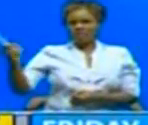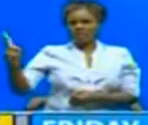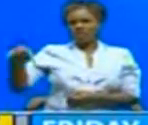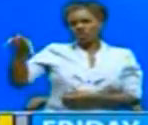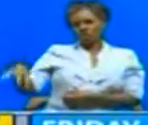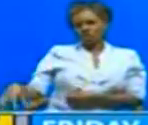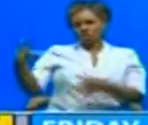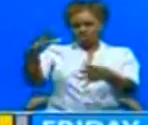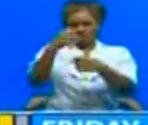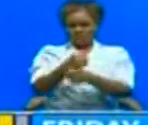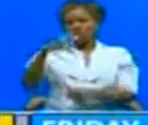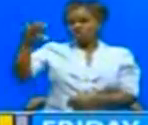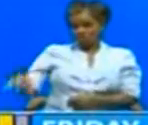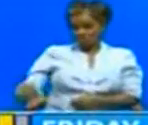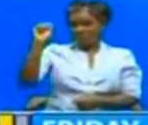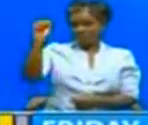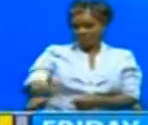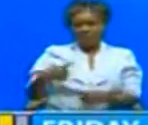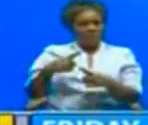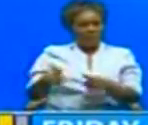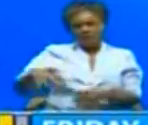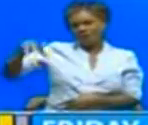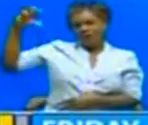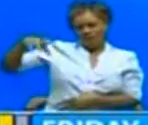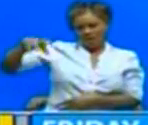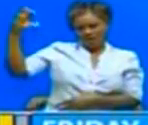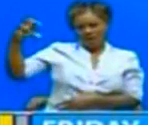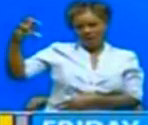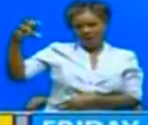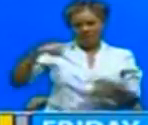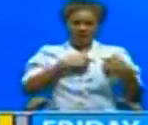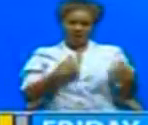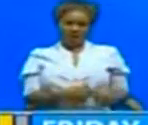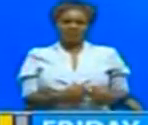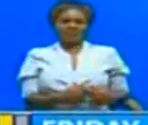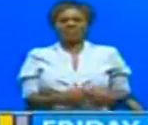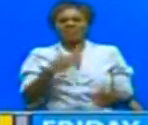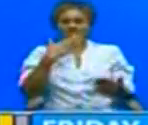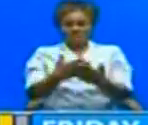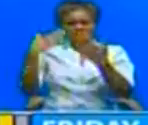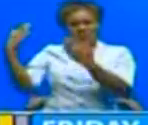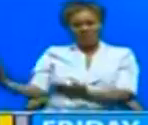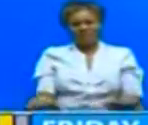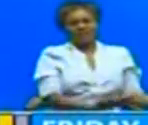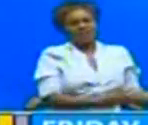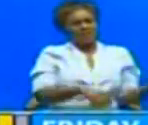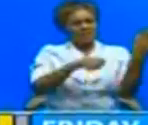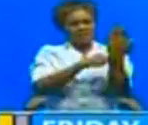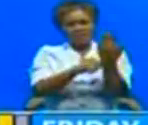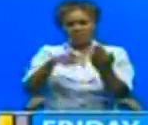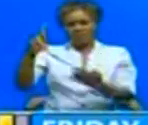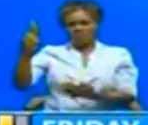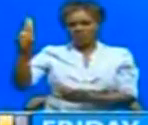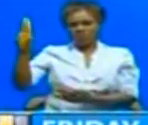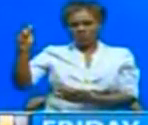Stature Society. We are short at height, but not at heart. Thank you. Welcome. My name is Ruth. My